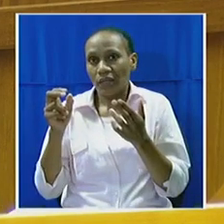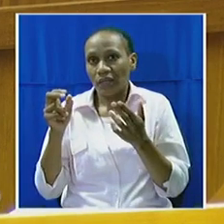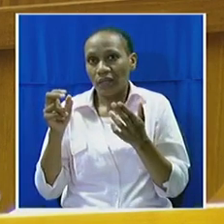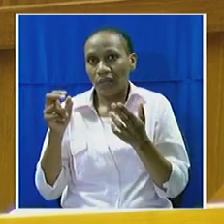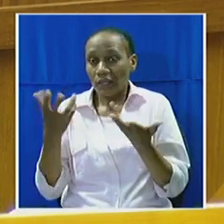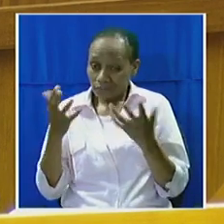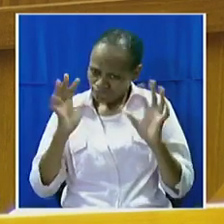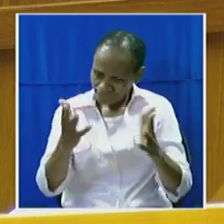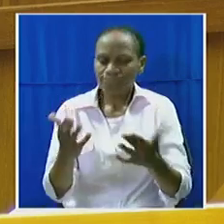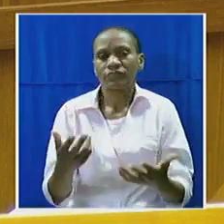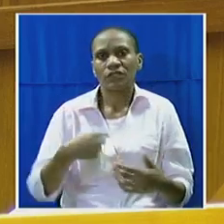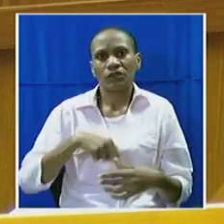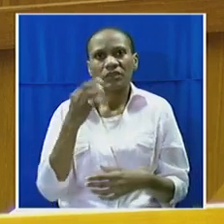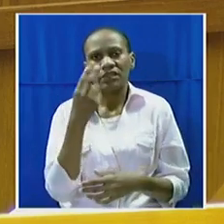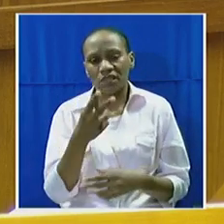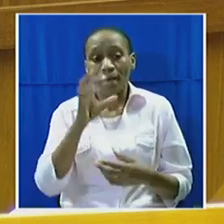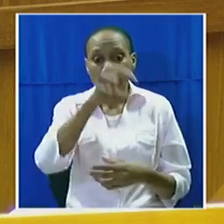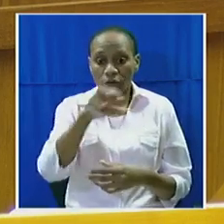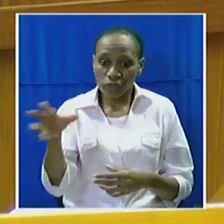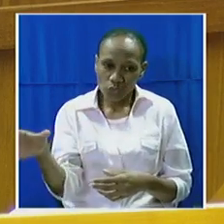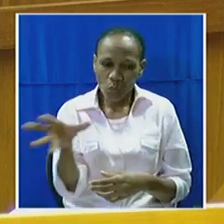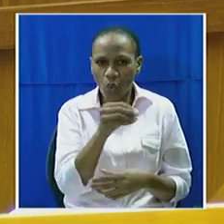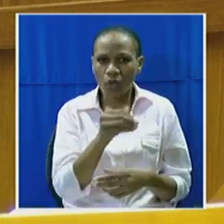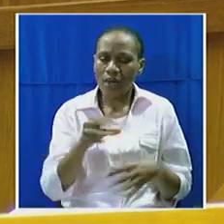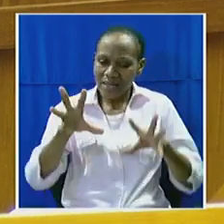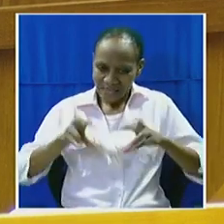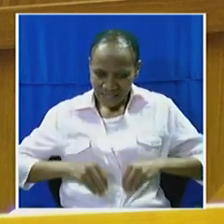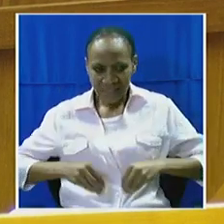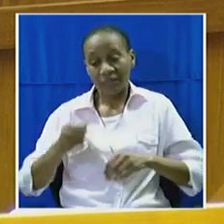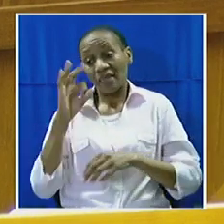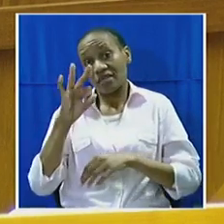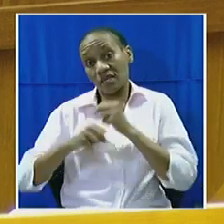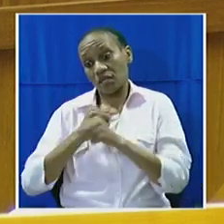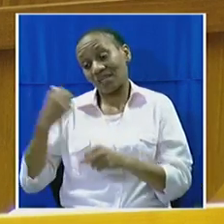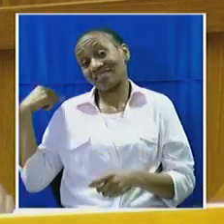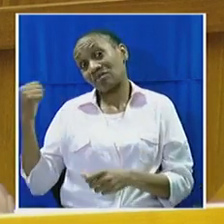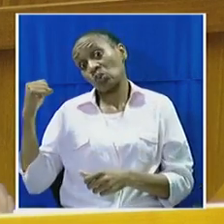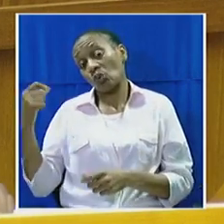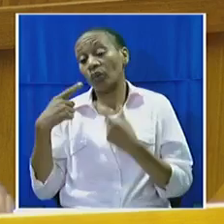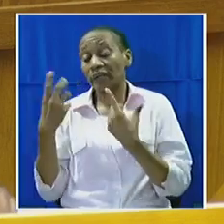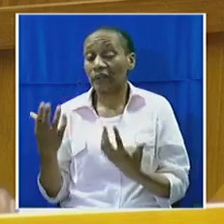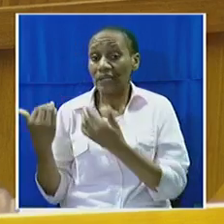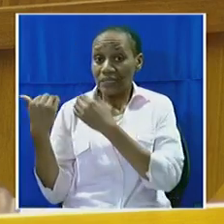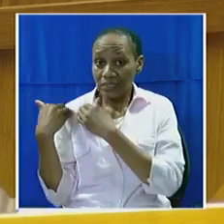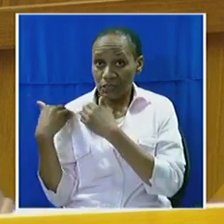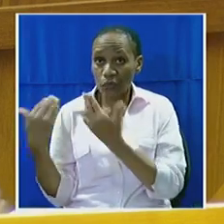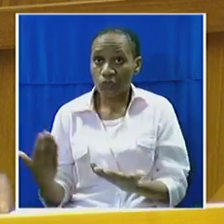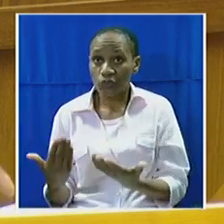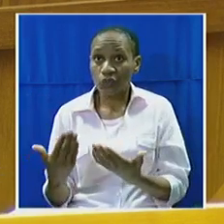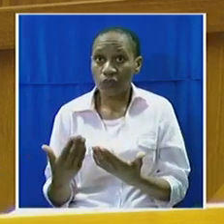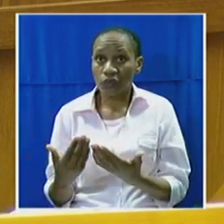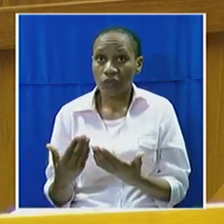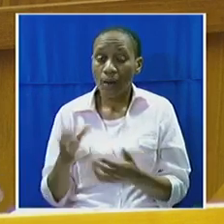is commendable that no province resisted when 3 years ago the responsibility of port health was taken away